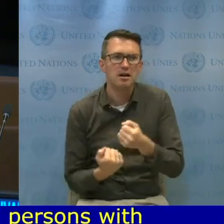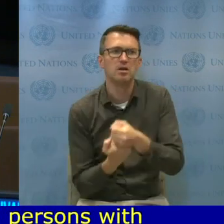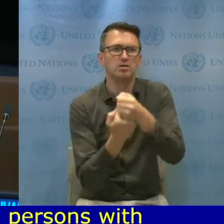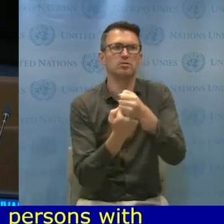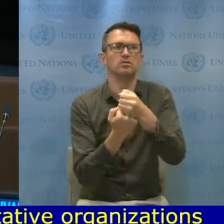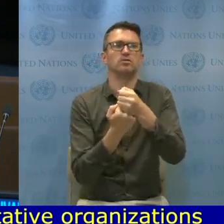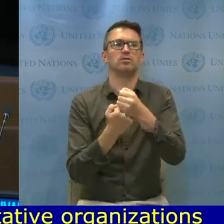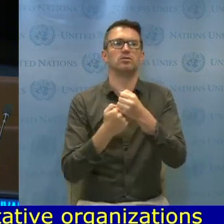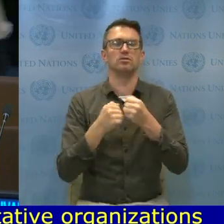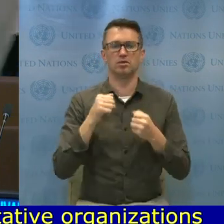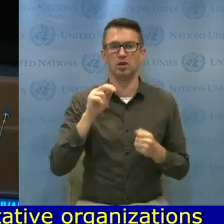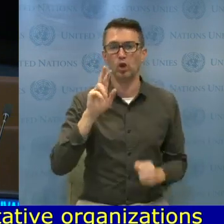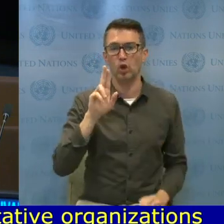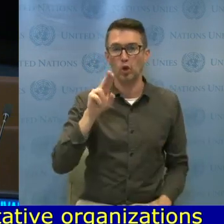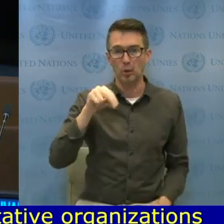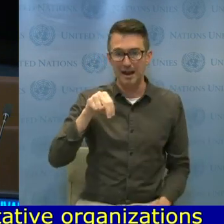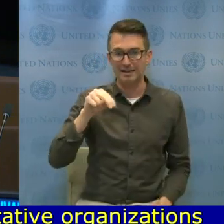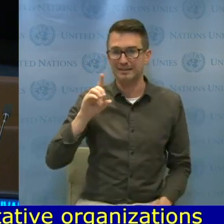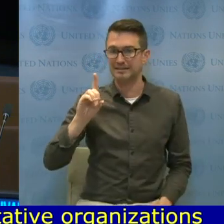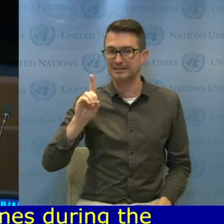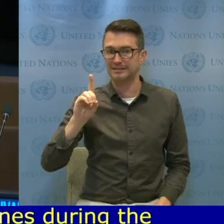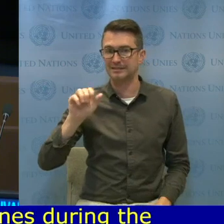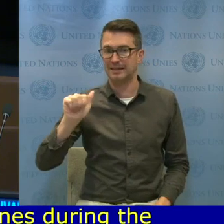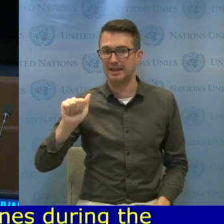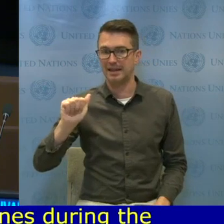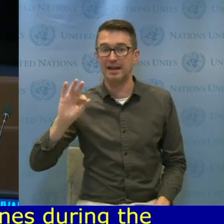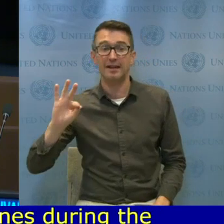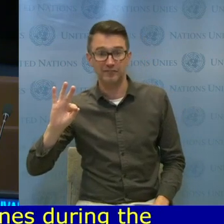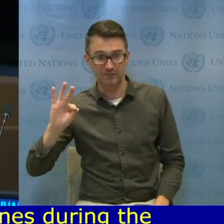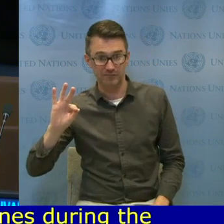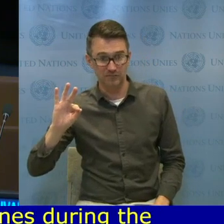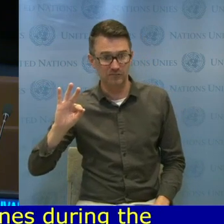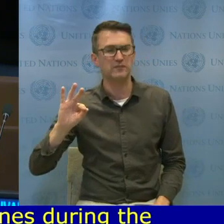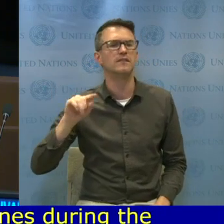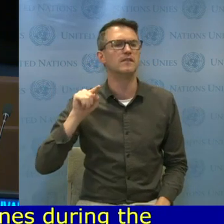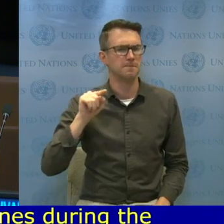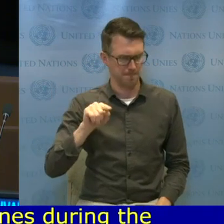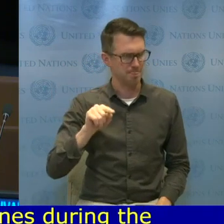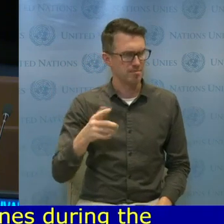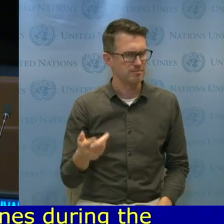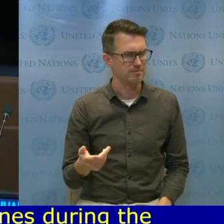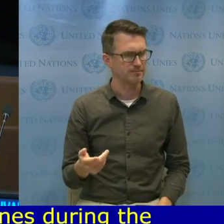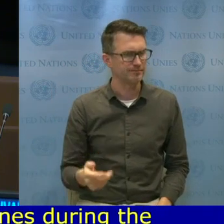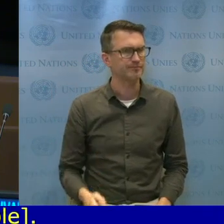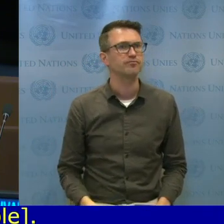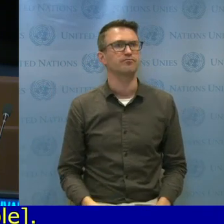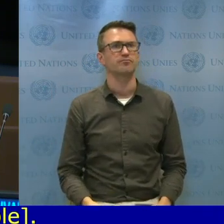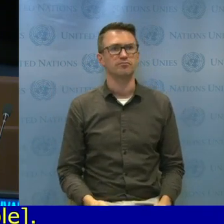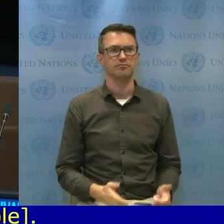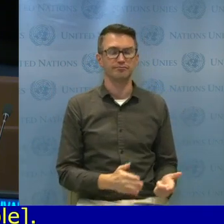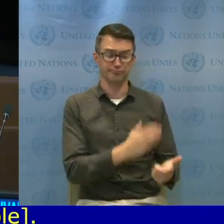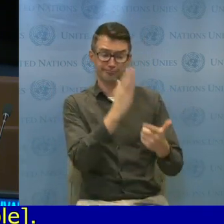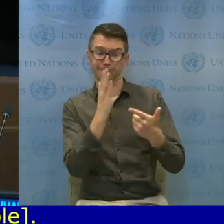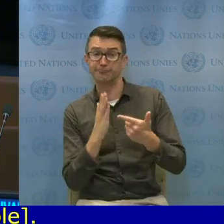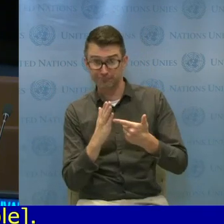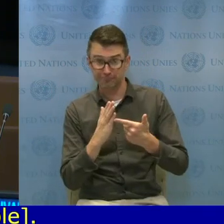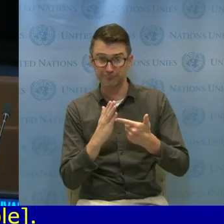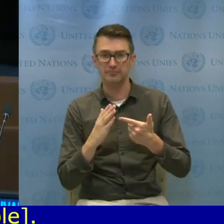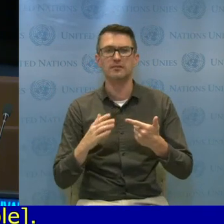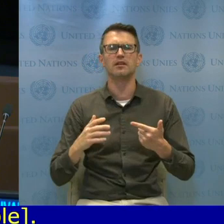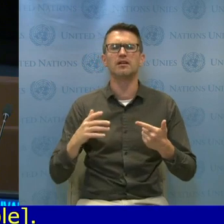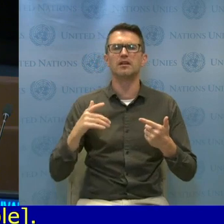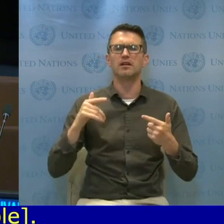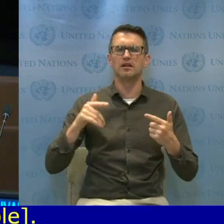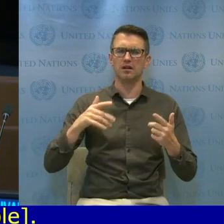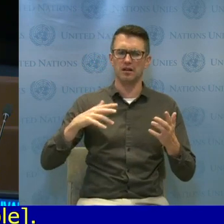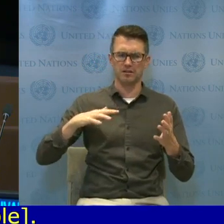Secondly, with regards to organisational culture around the strategy, it is important to have online trainings on disability inclusion for the